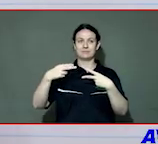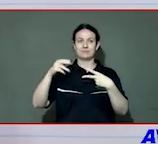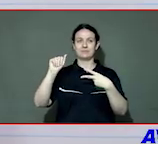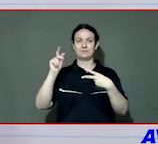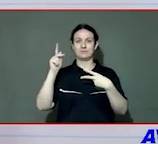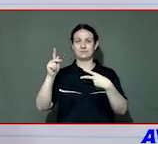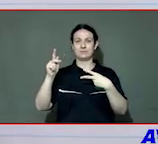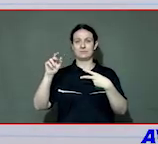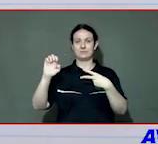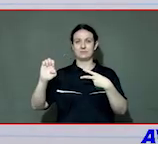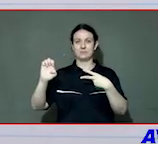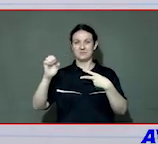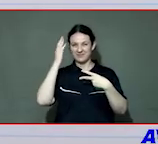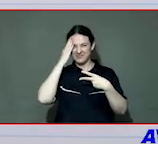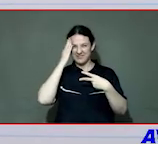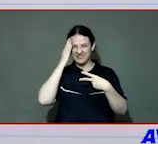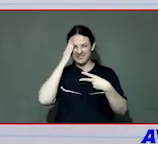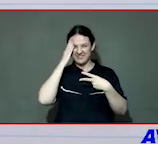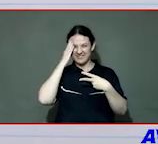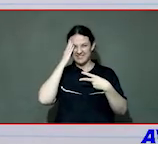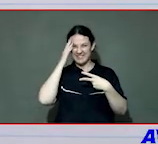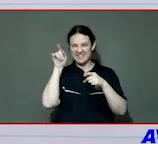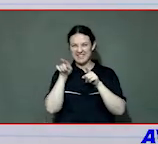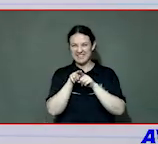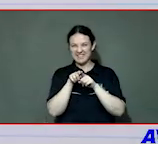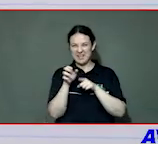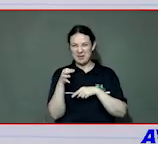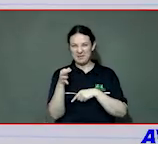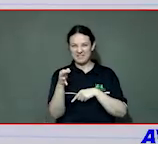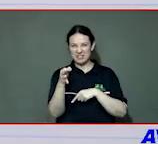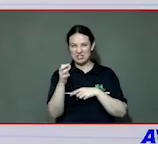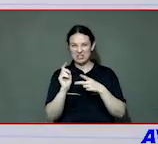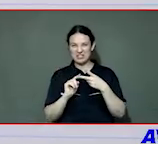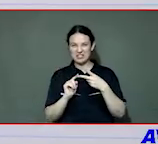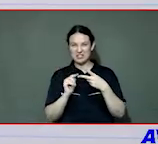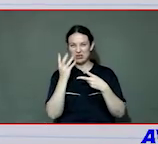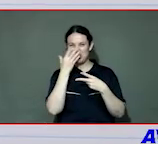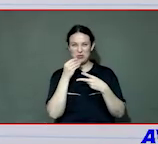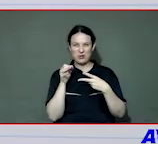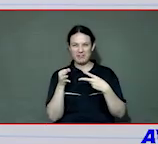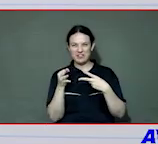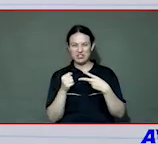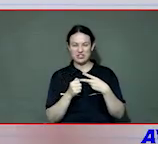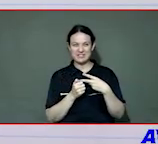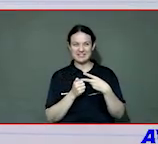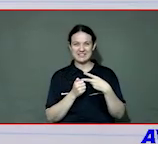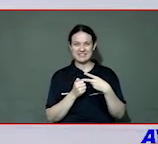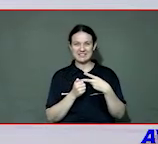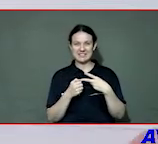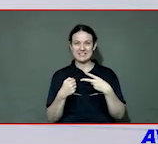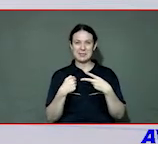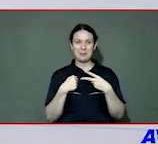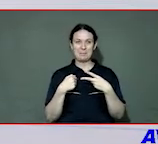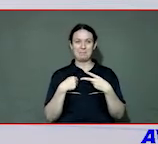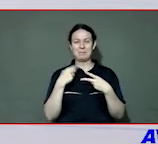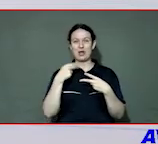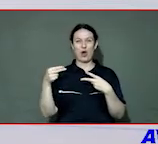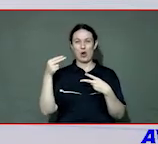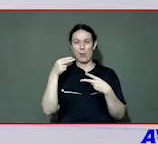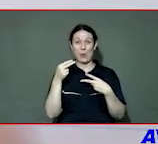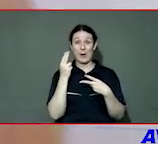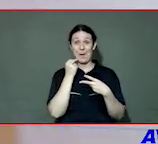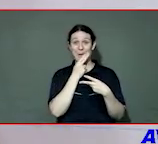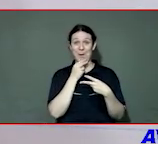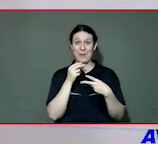know what is hake? It's like a fish. Oh, it's a beautiful fish. You see, I have art.